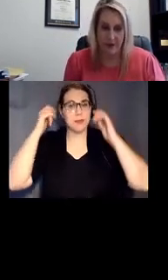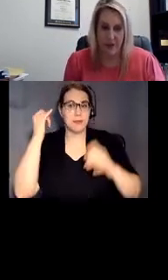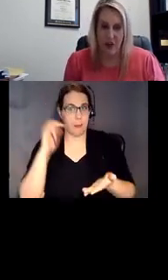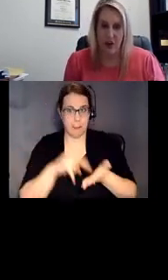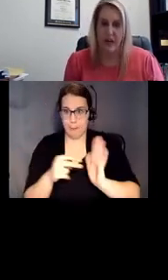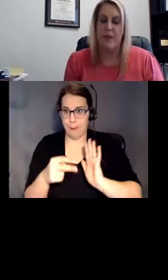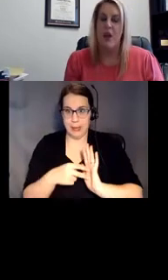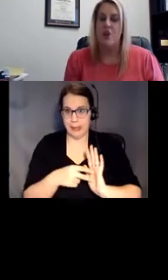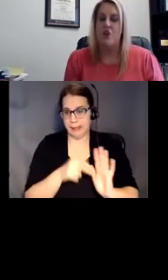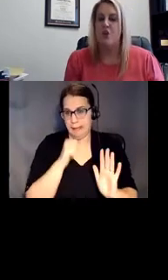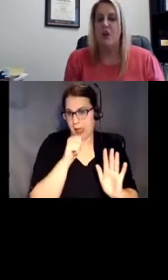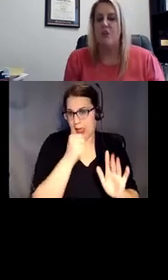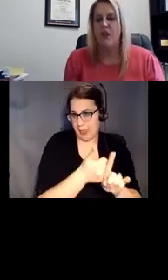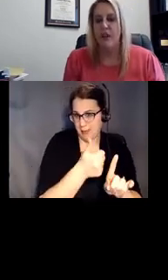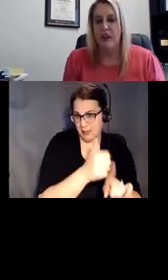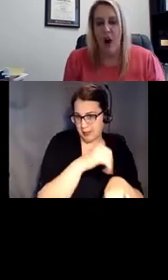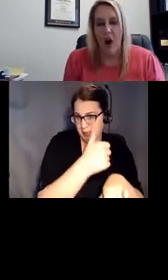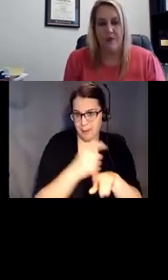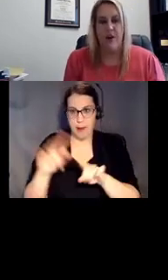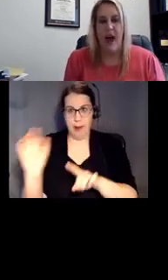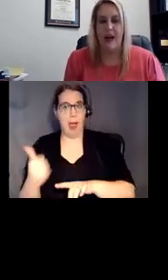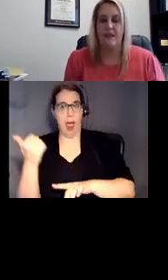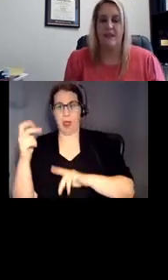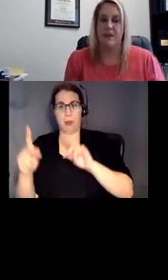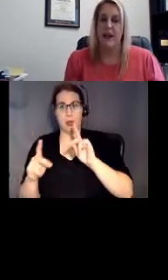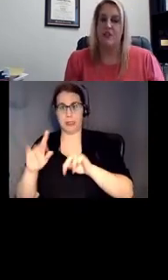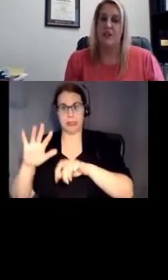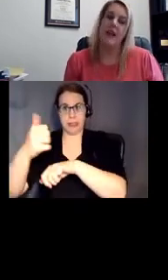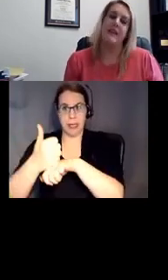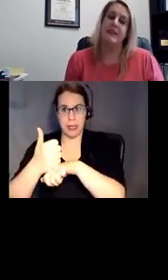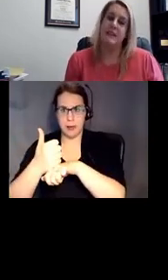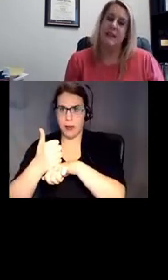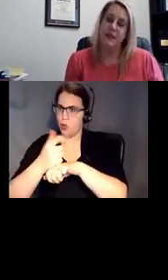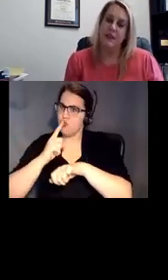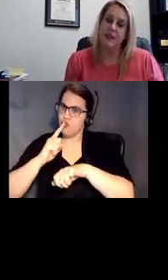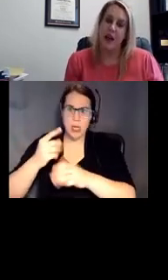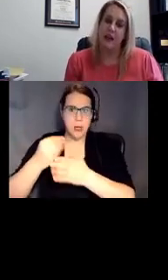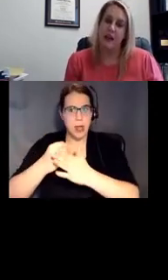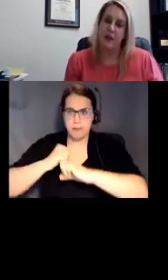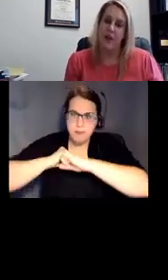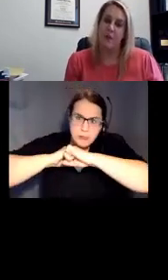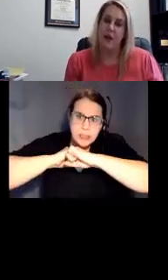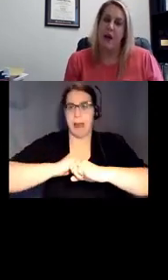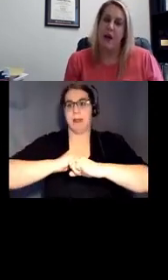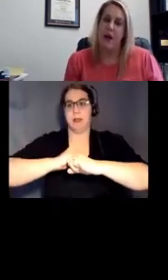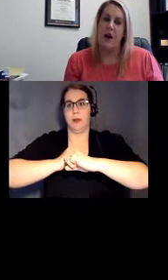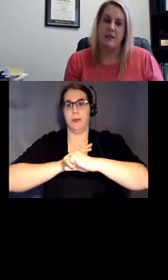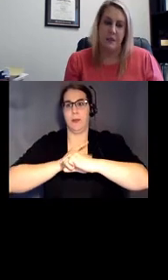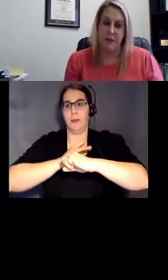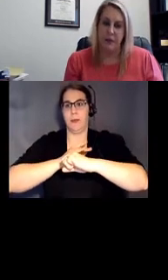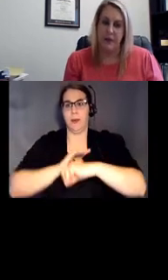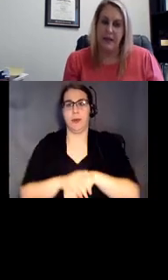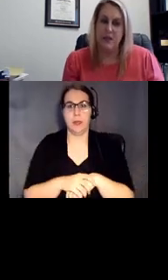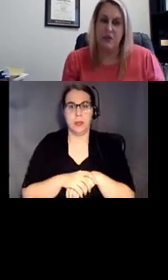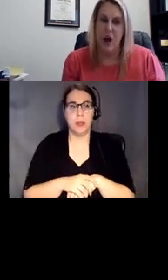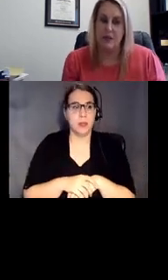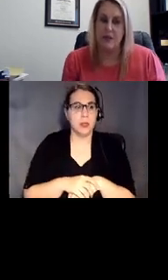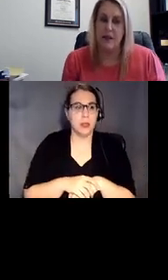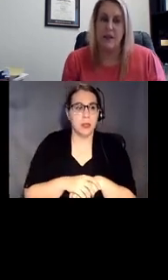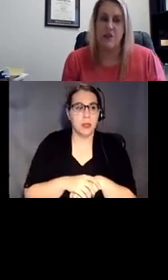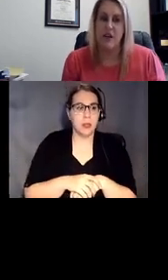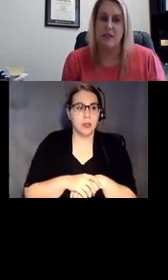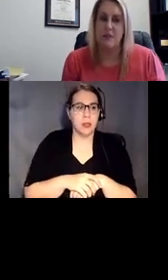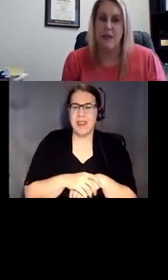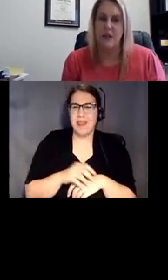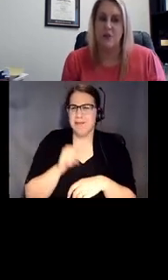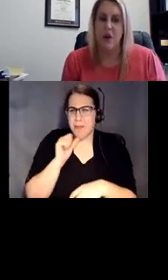the beneficiary, you can really offer asset protection. And this is even aside from a supplemental needs trust.